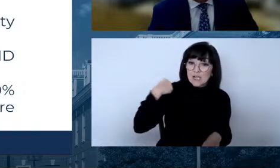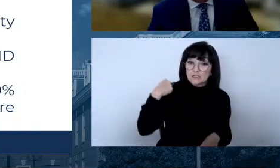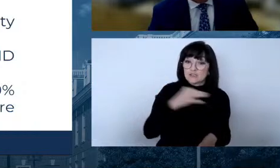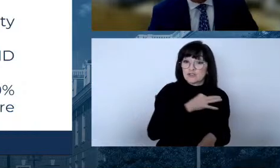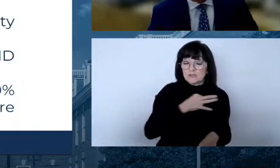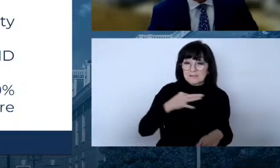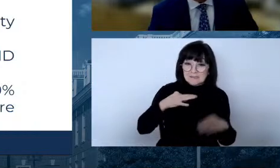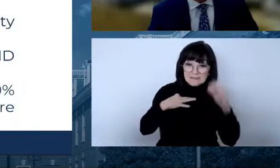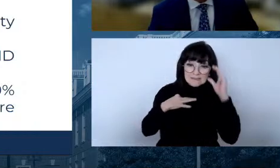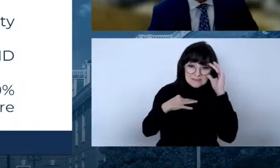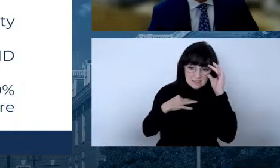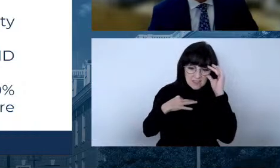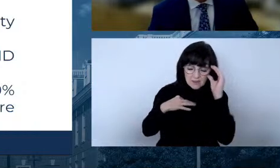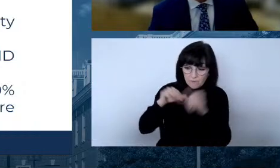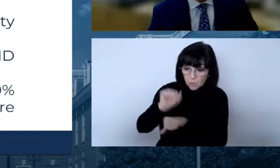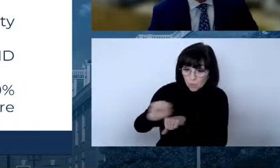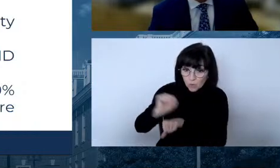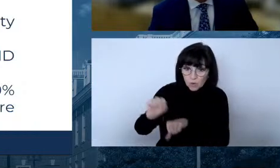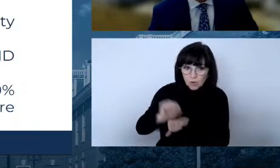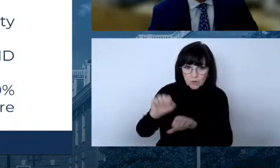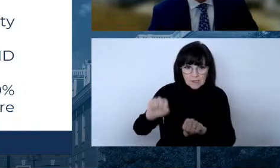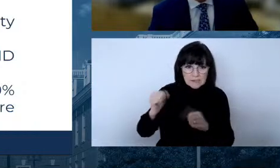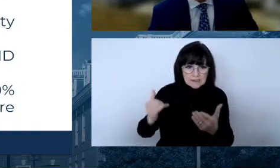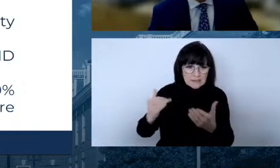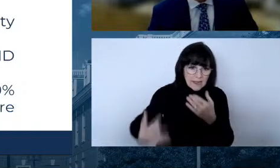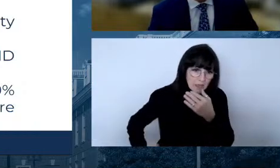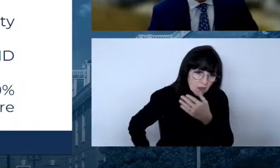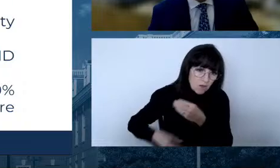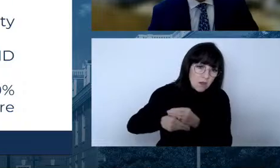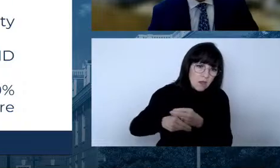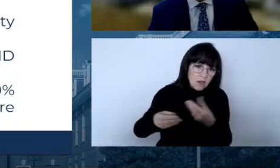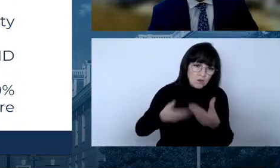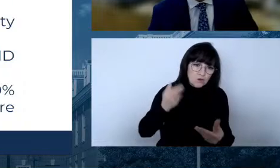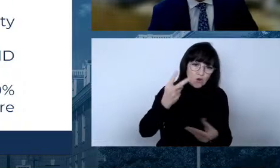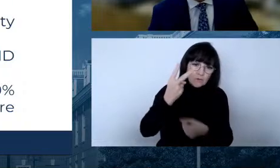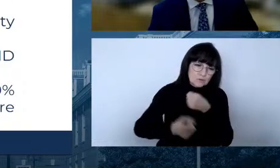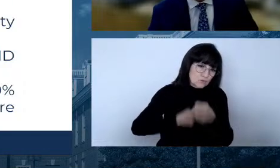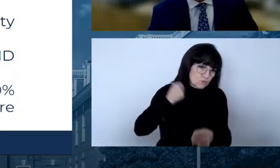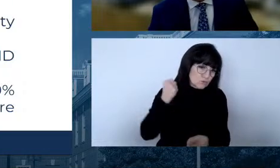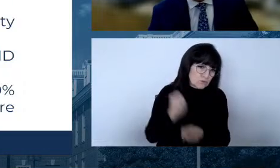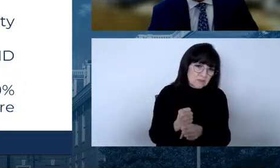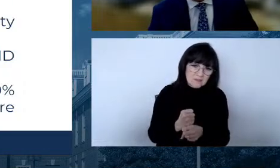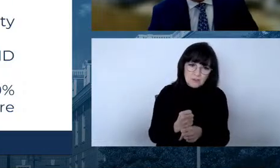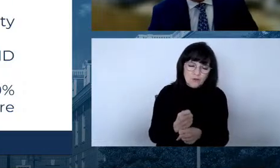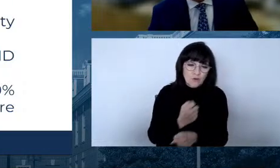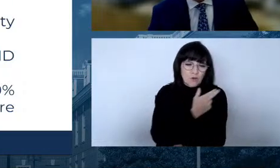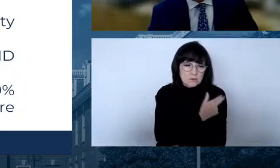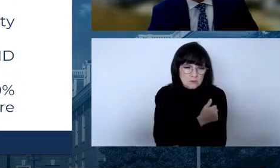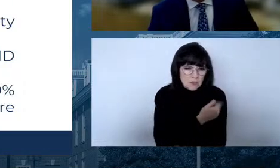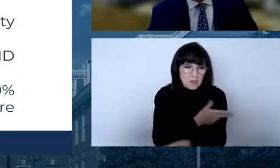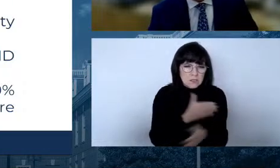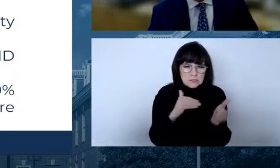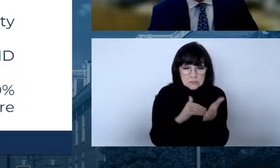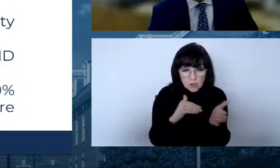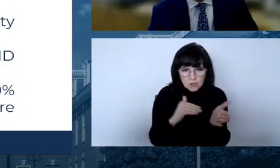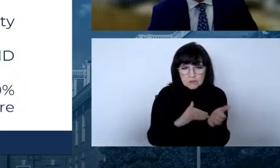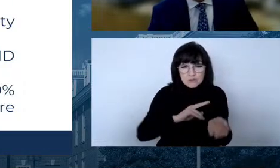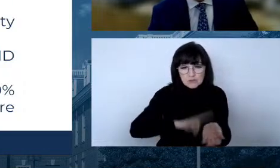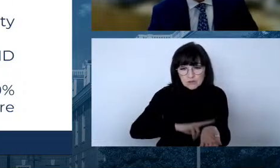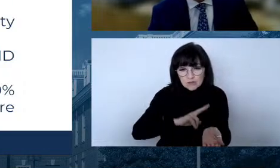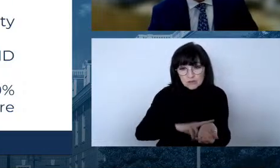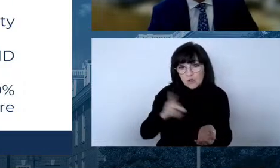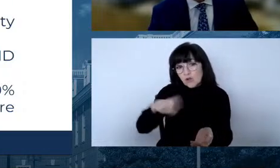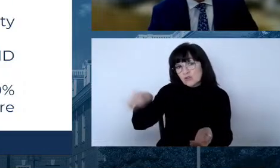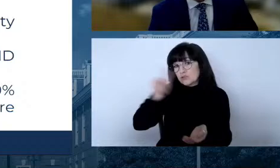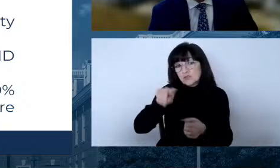staff have done an incredible job, but they have been under a tremendous amount of stress, working long hours for